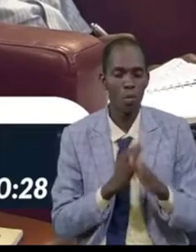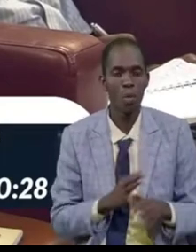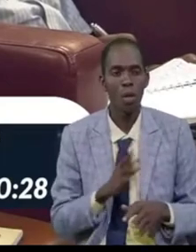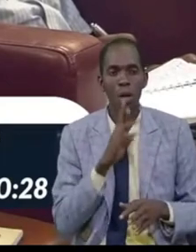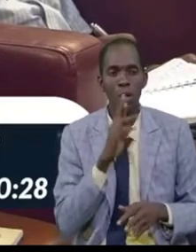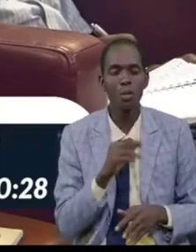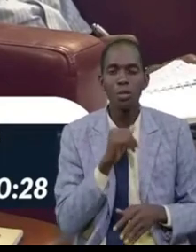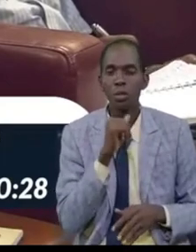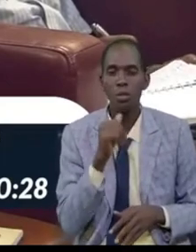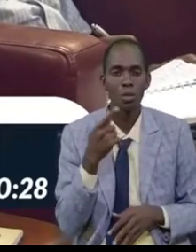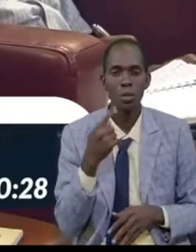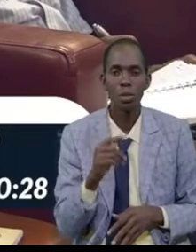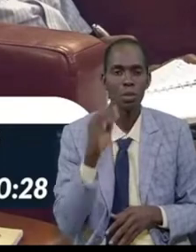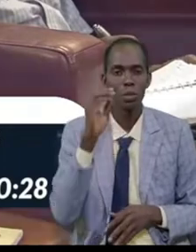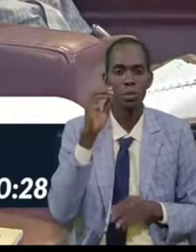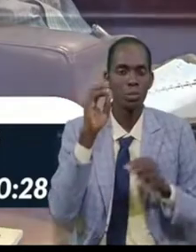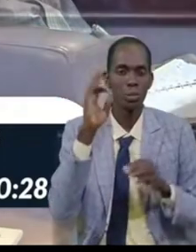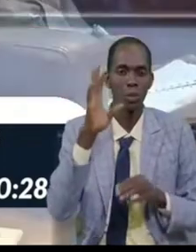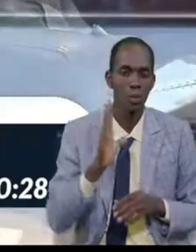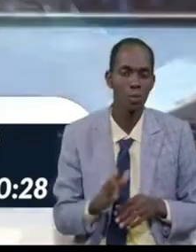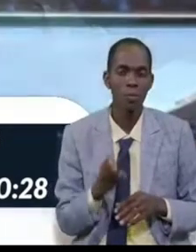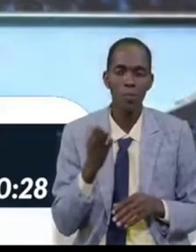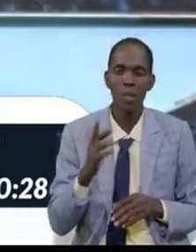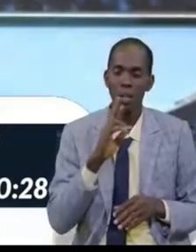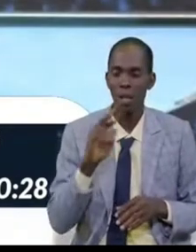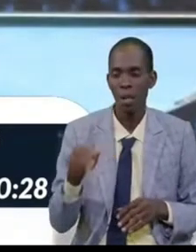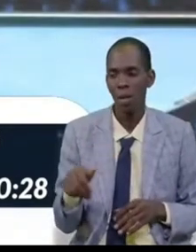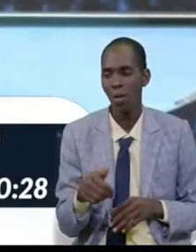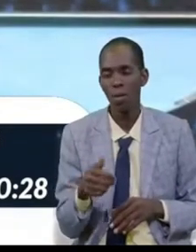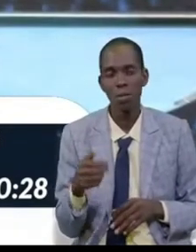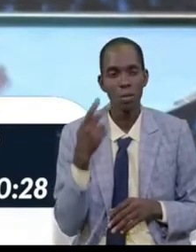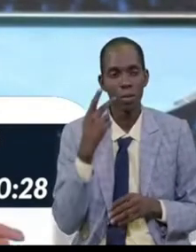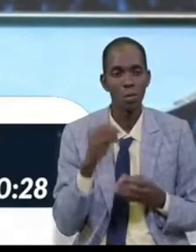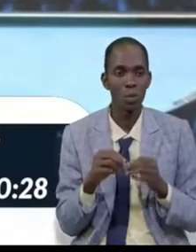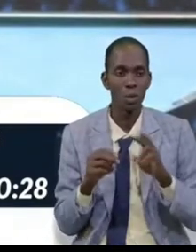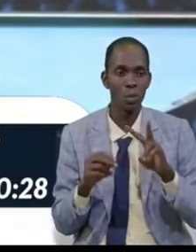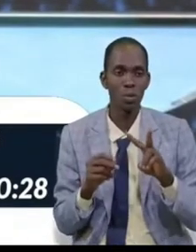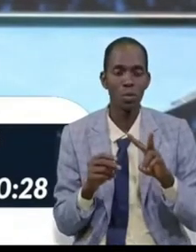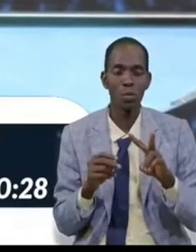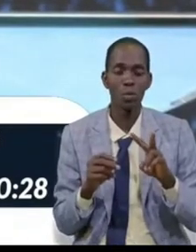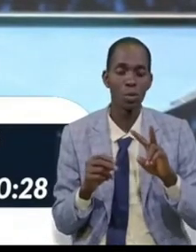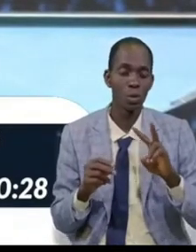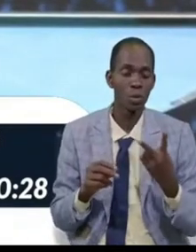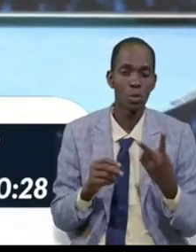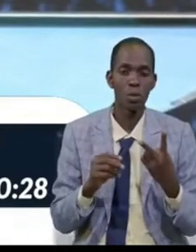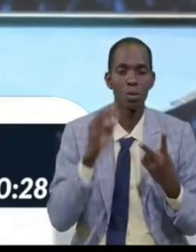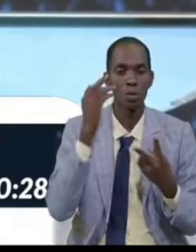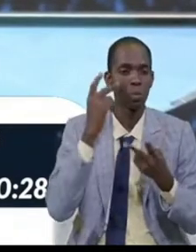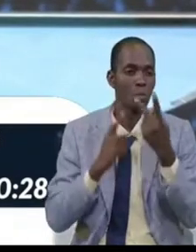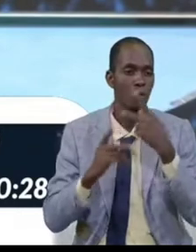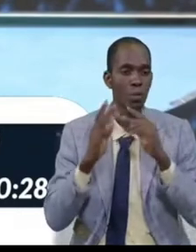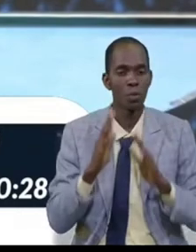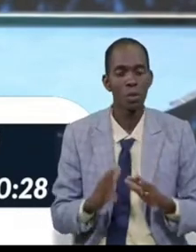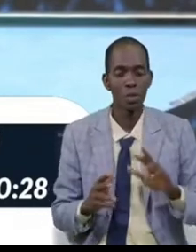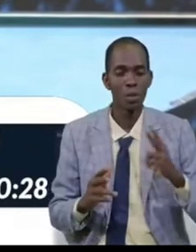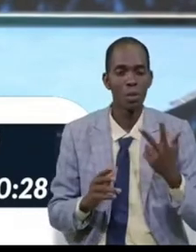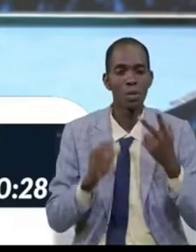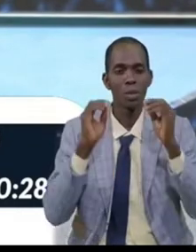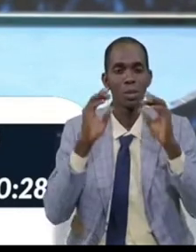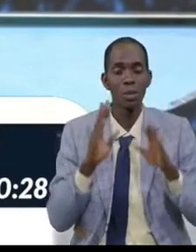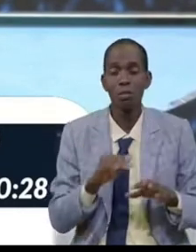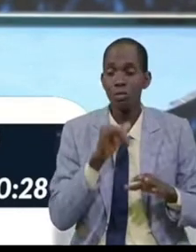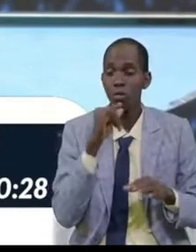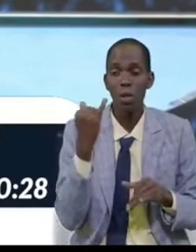only ministers. There are other ministers. Secondly, prophets. Thirdly, teachers. And that's not the end of